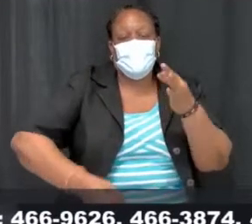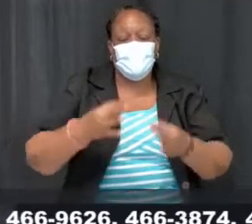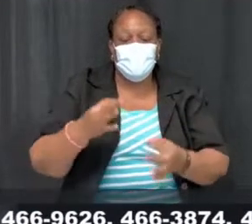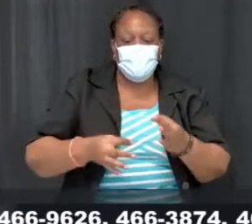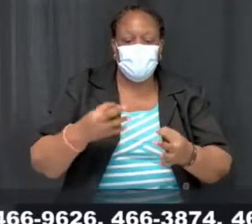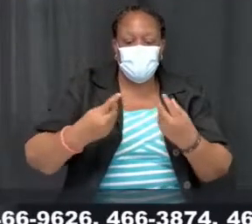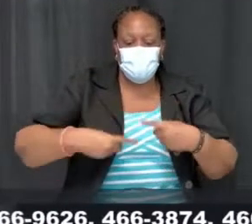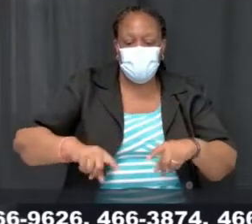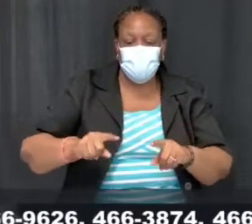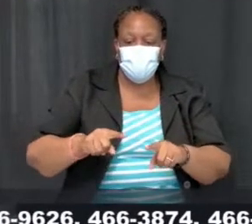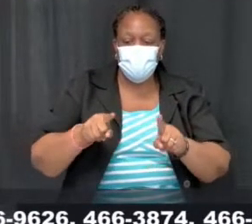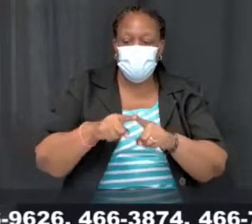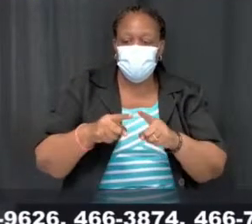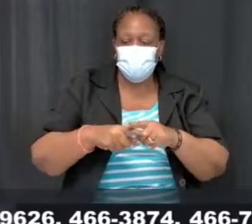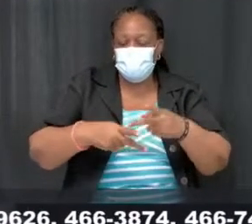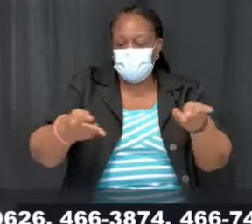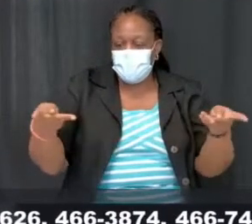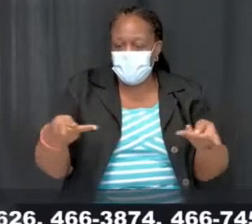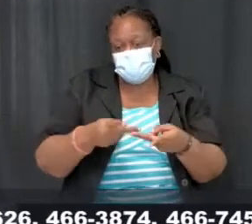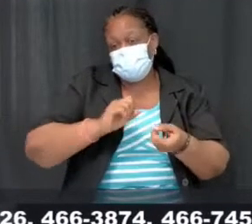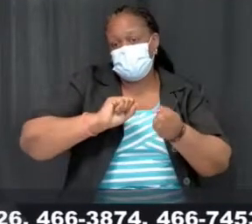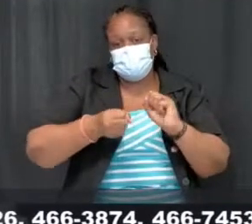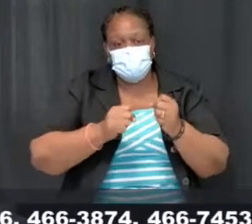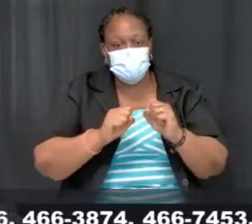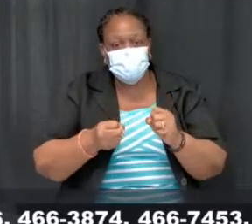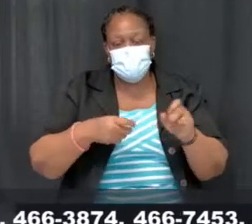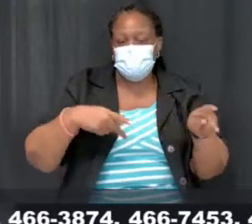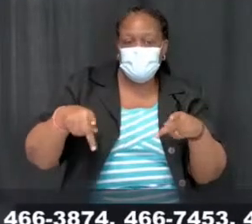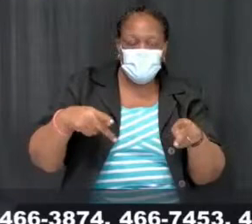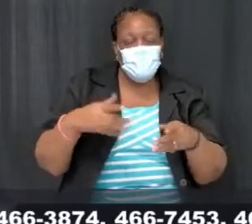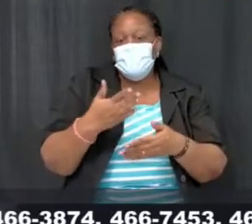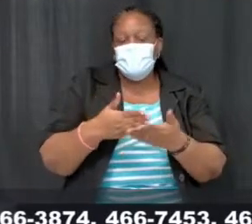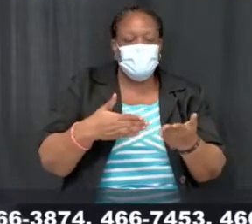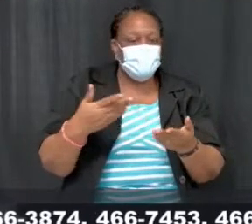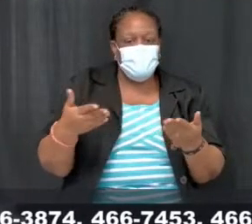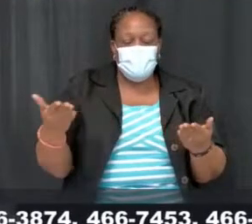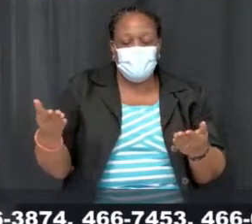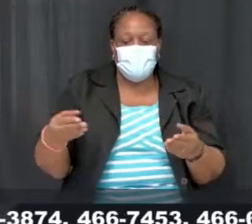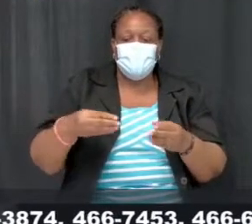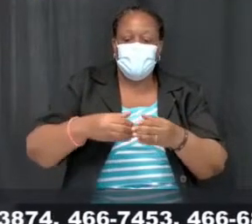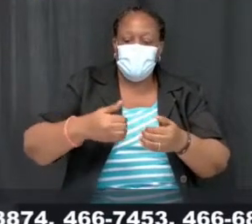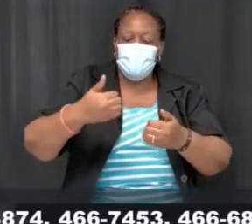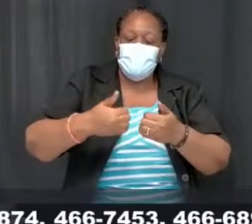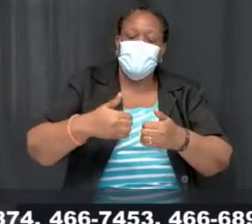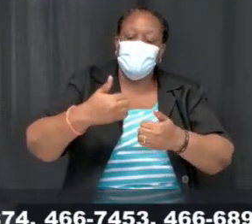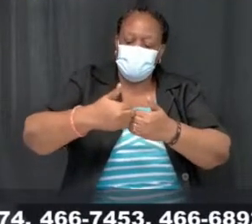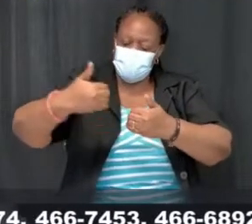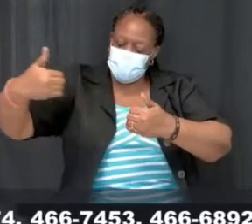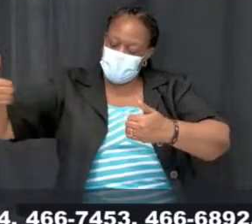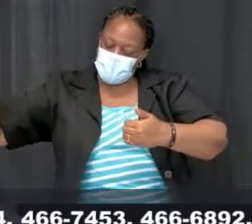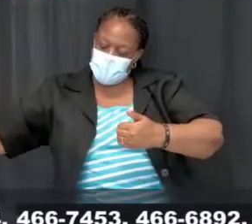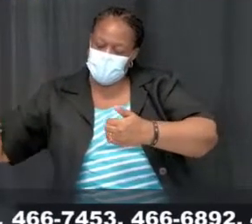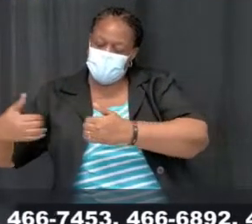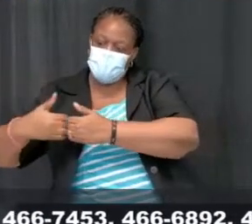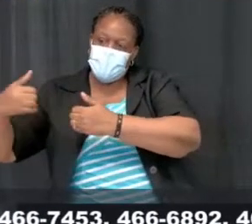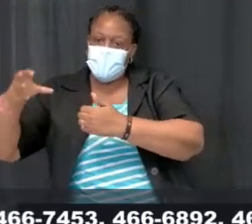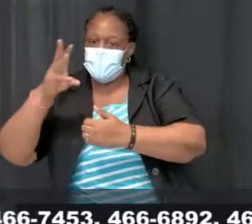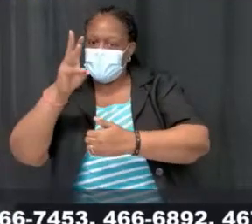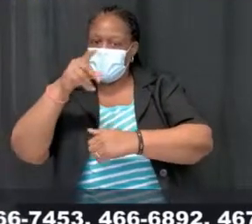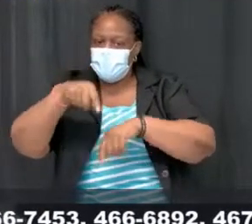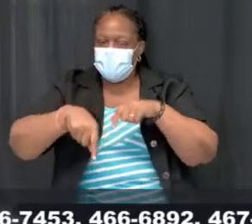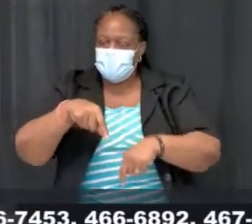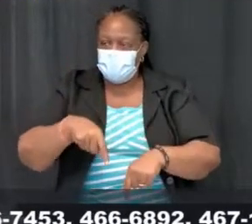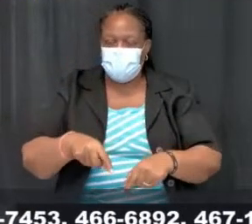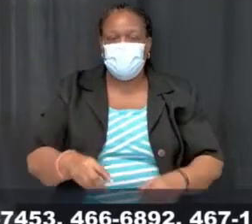exposed. Therefore, events with higher numbers may be given less favorable consideration.